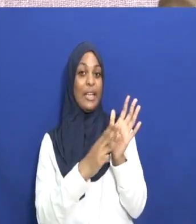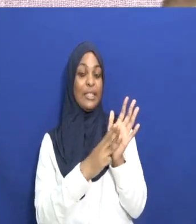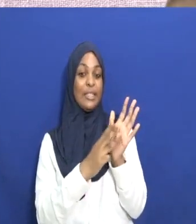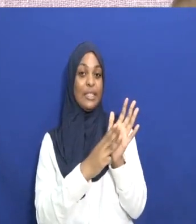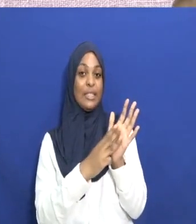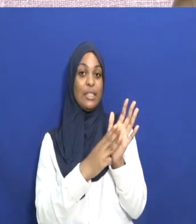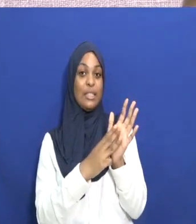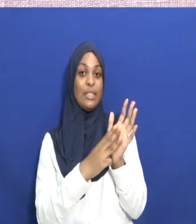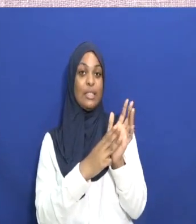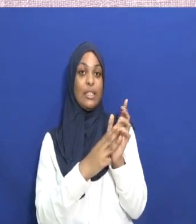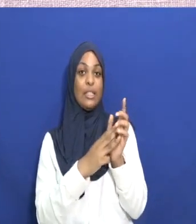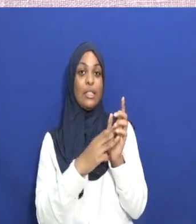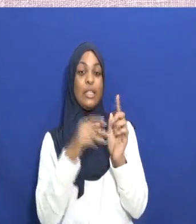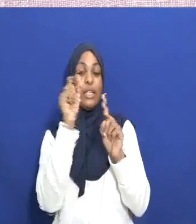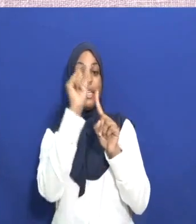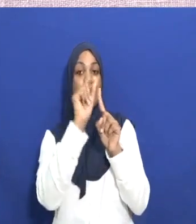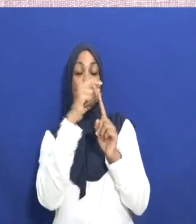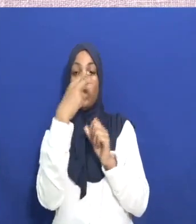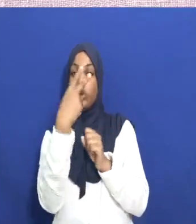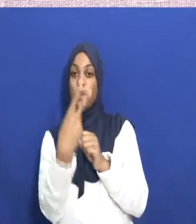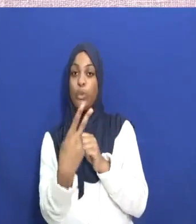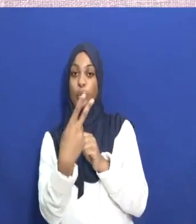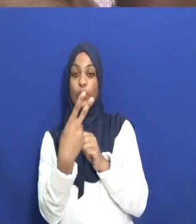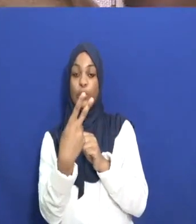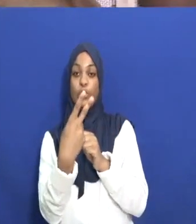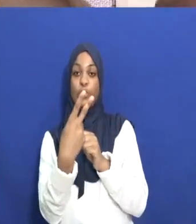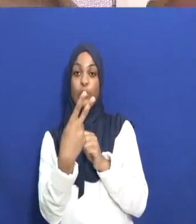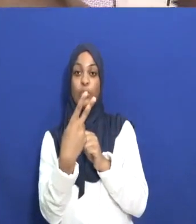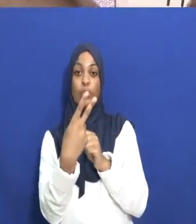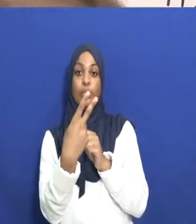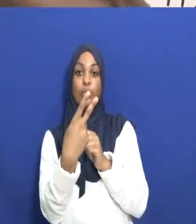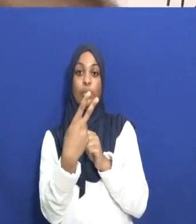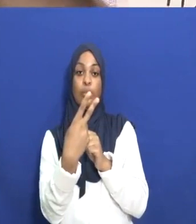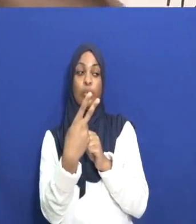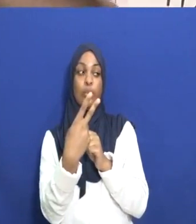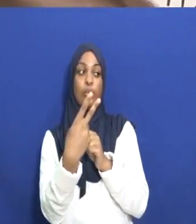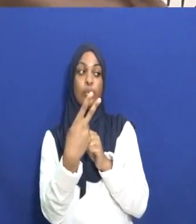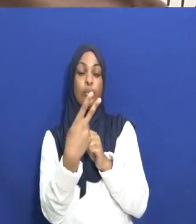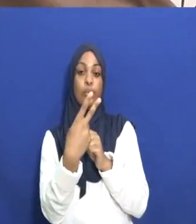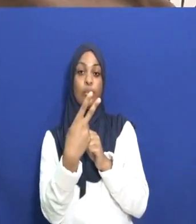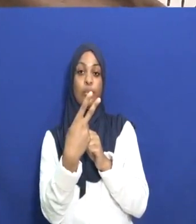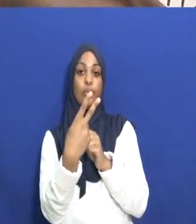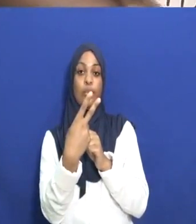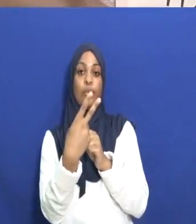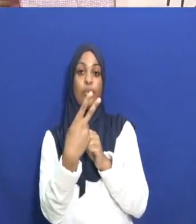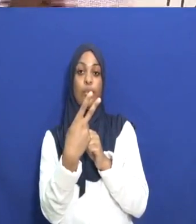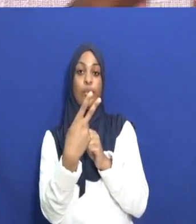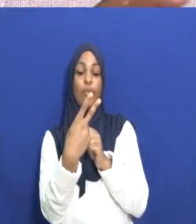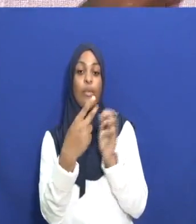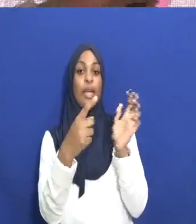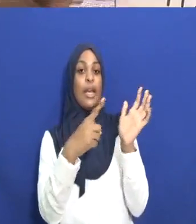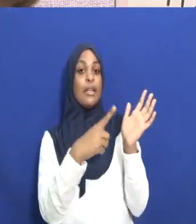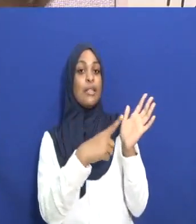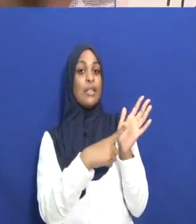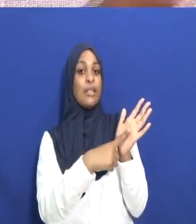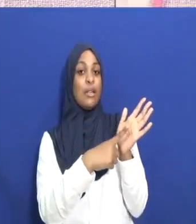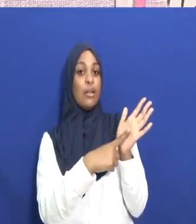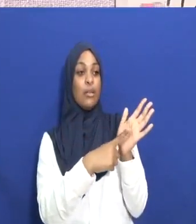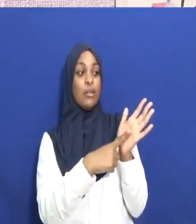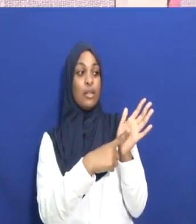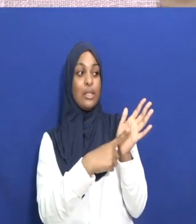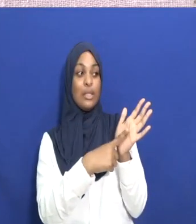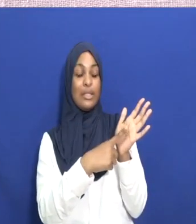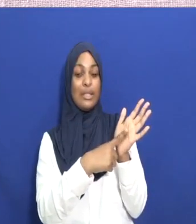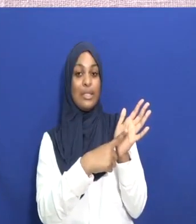squared. And number 2 here, 6 is read as